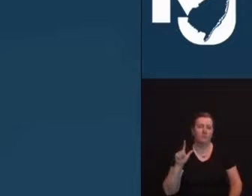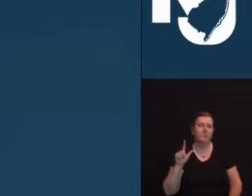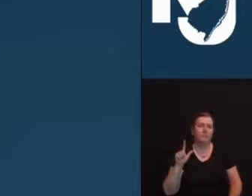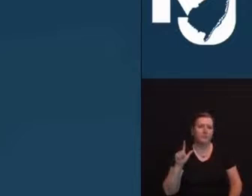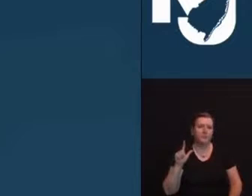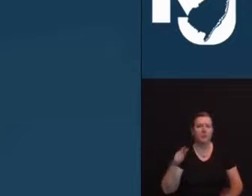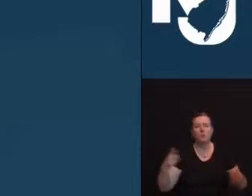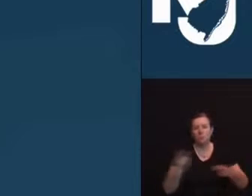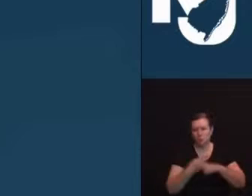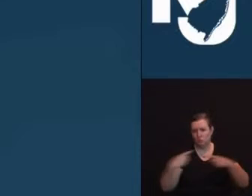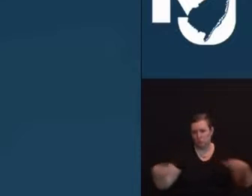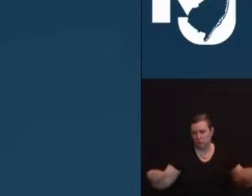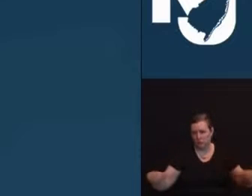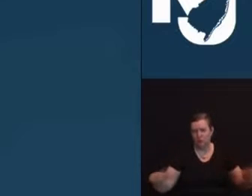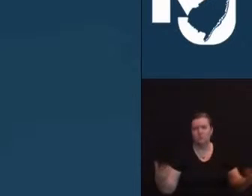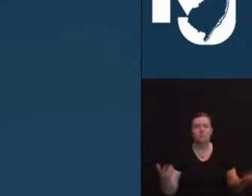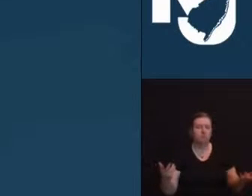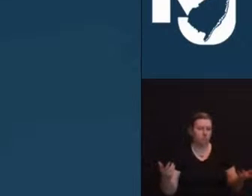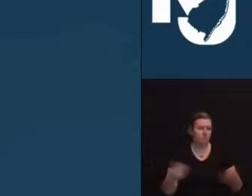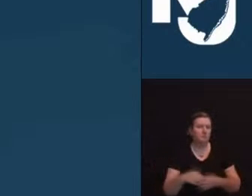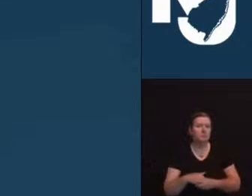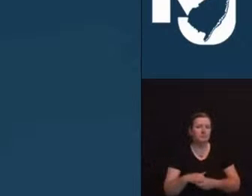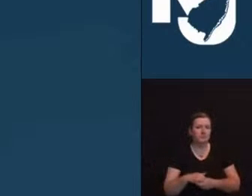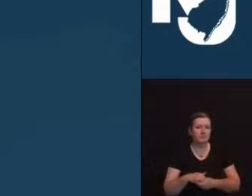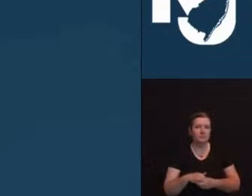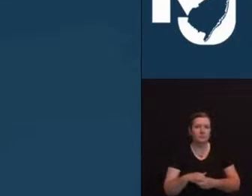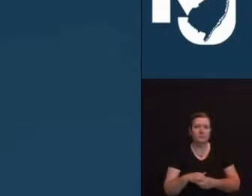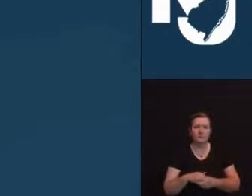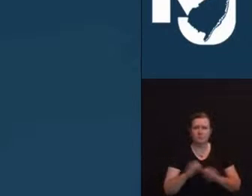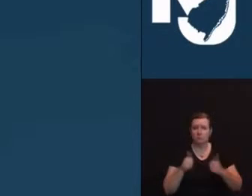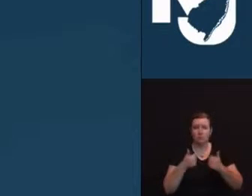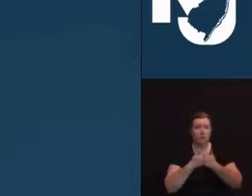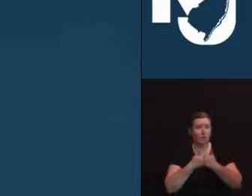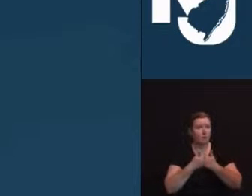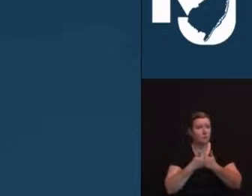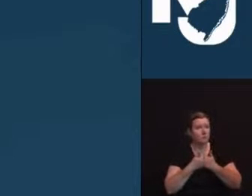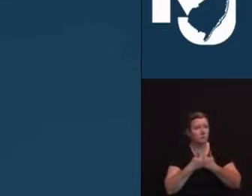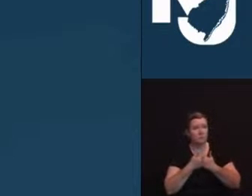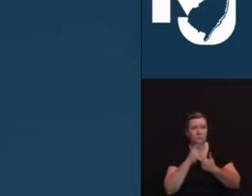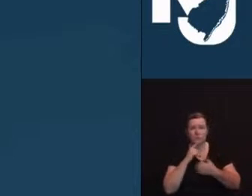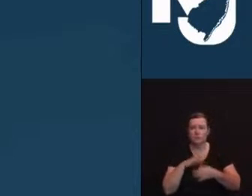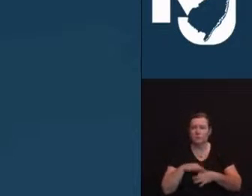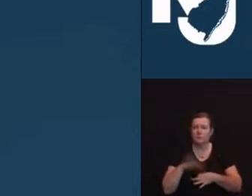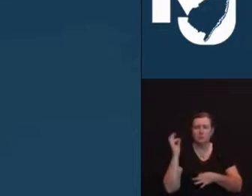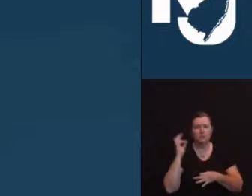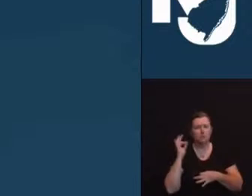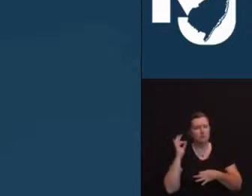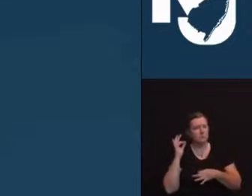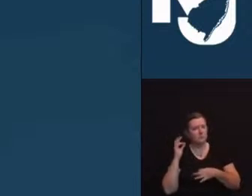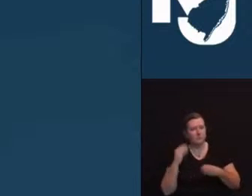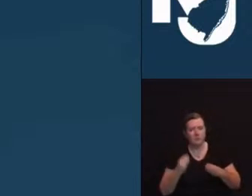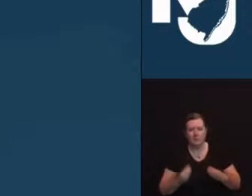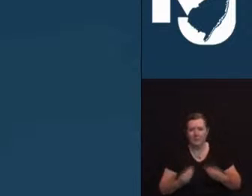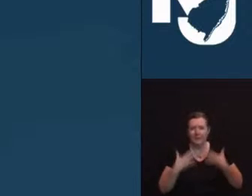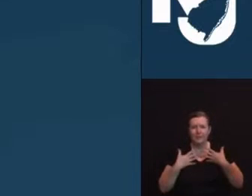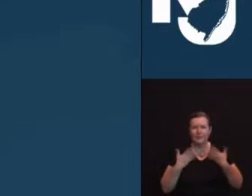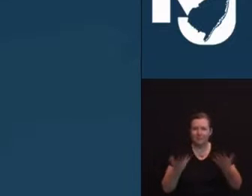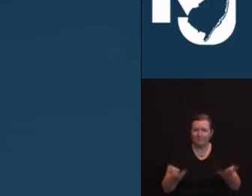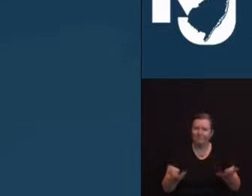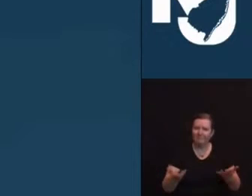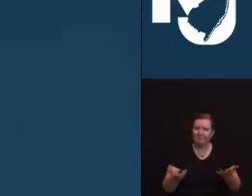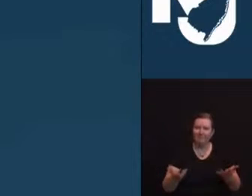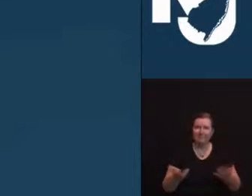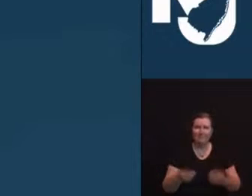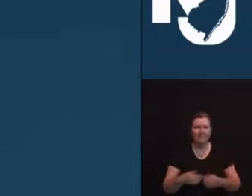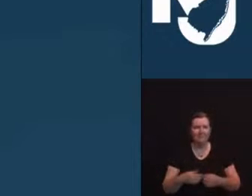that presented, he never let his spirits dampen, and even though the multiple surgeries he endured, he soldiered